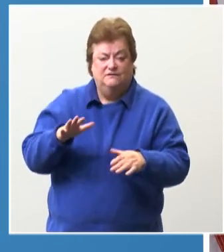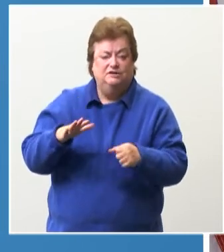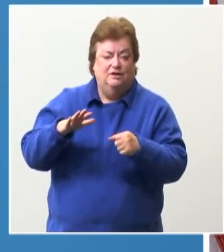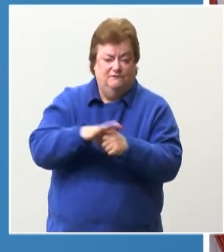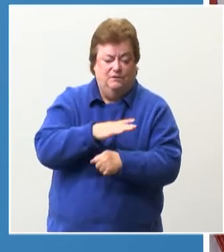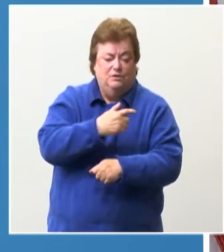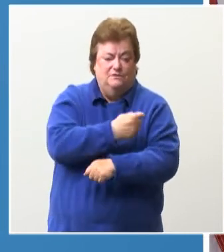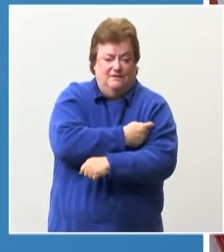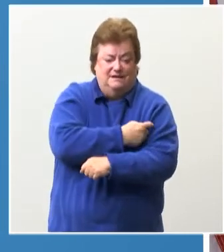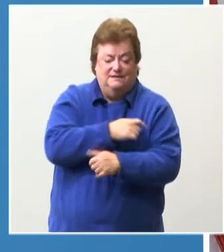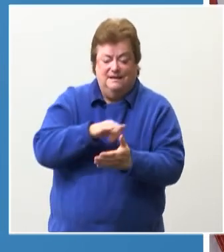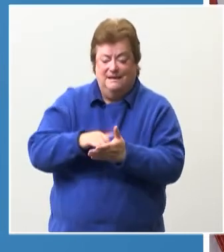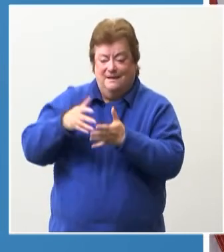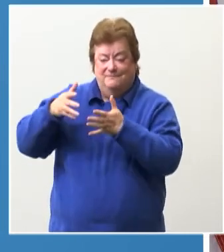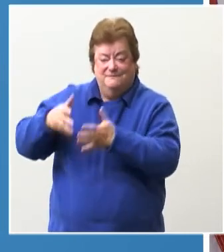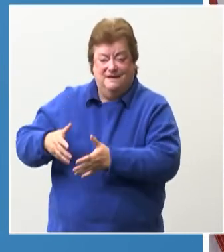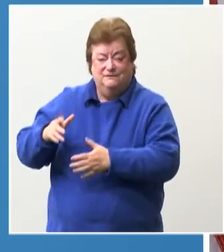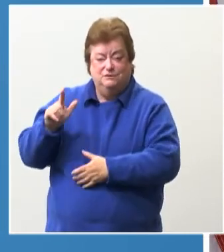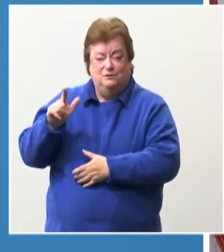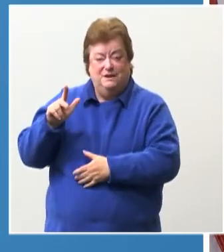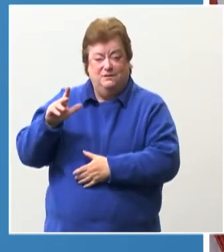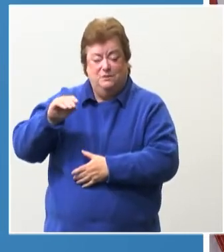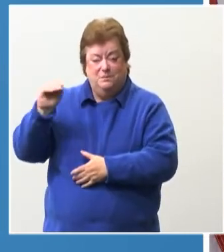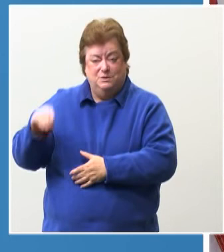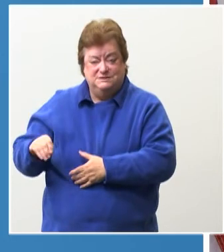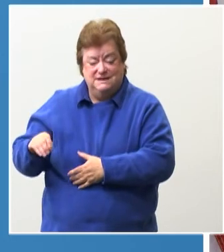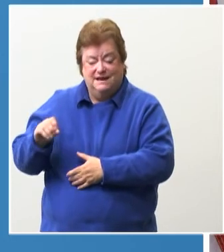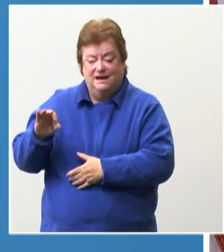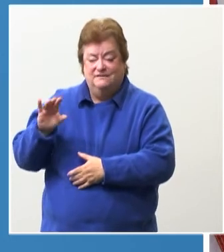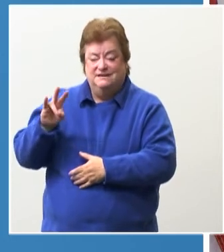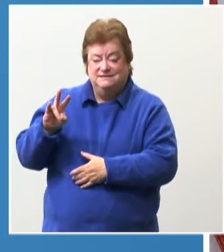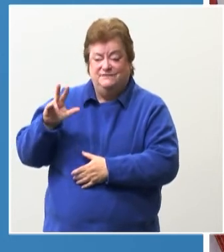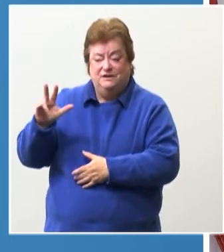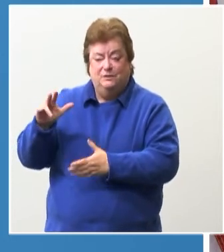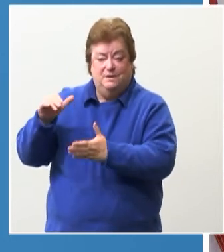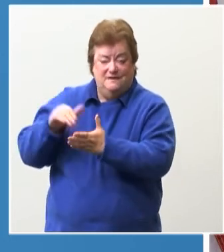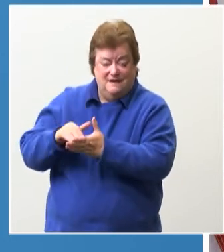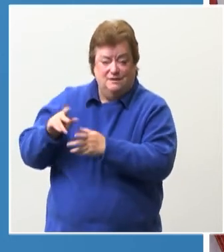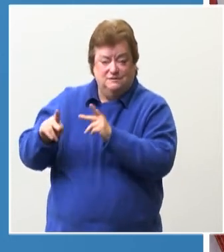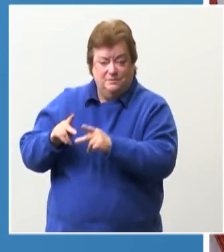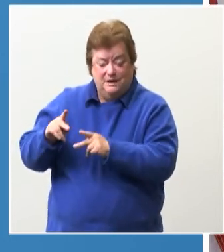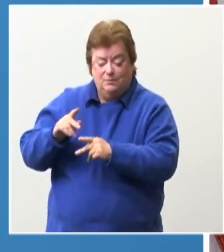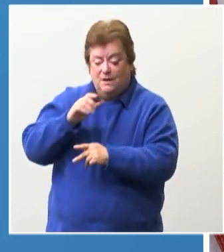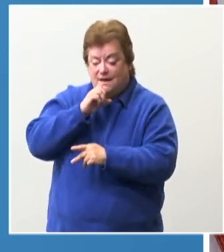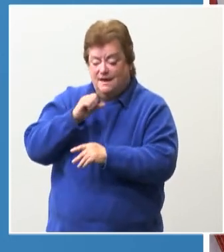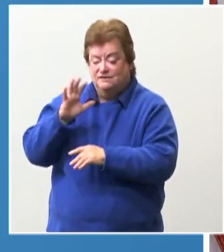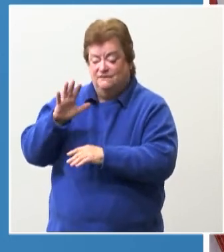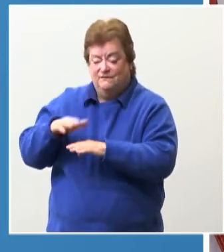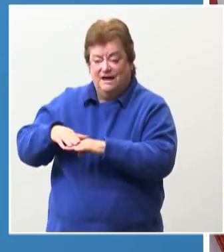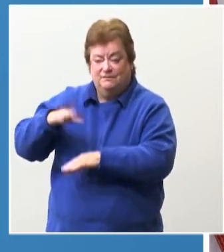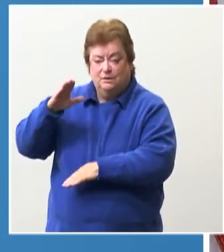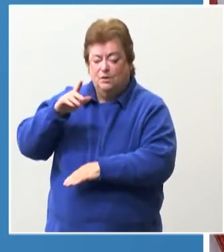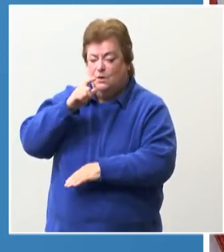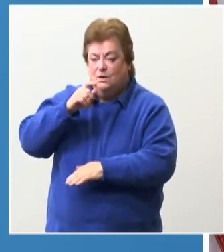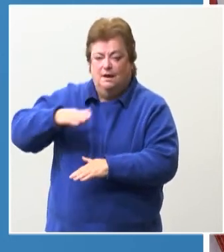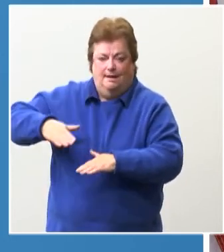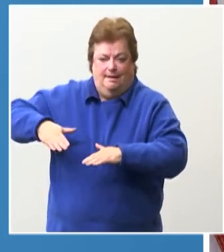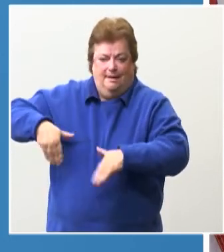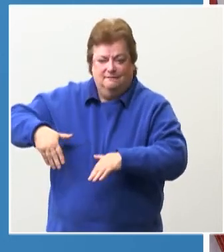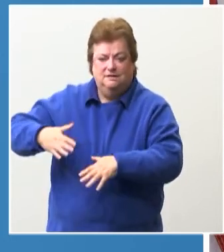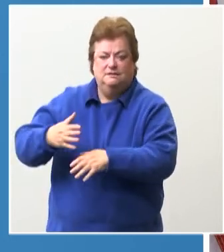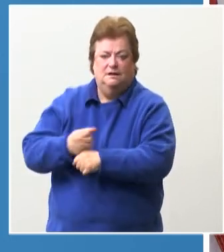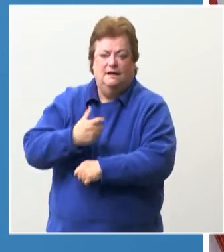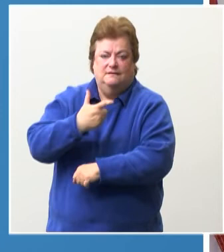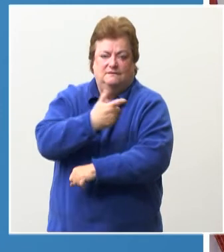leaves around 23% of our 73,000 people age 5 and above who have not yet